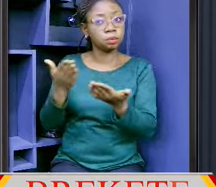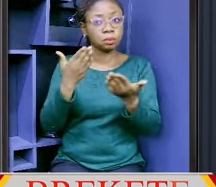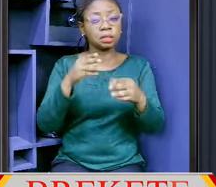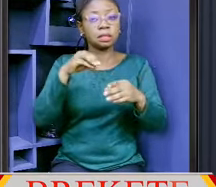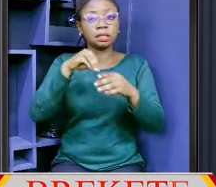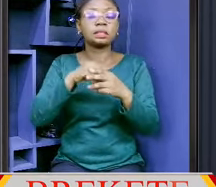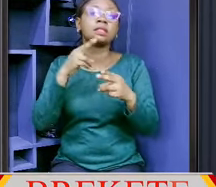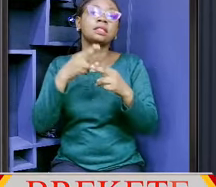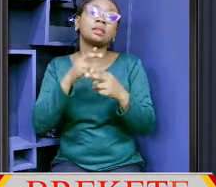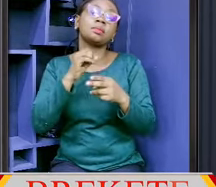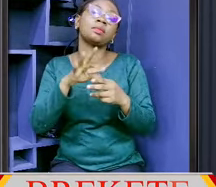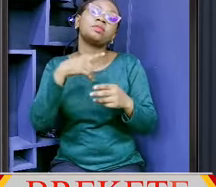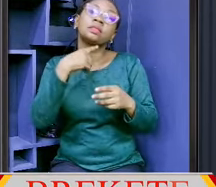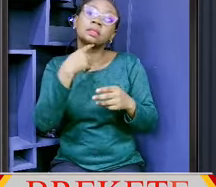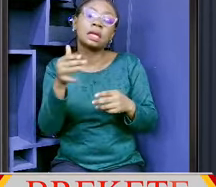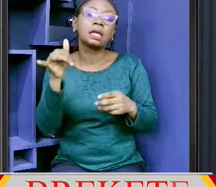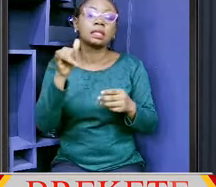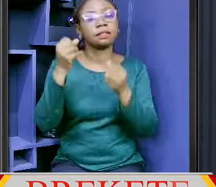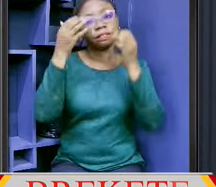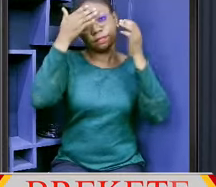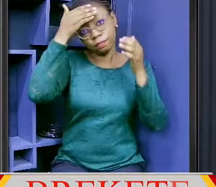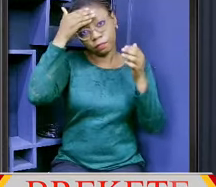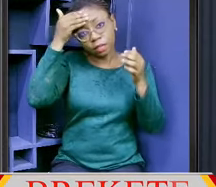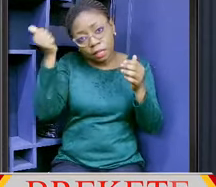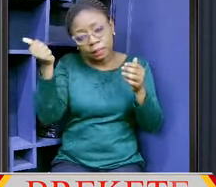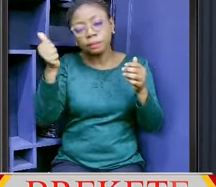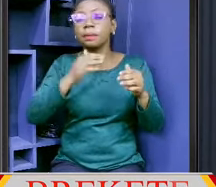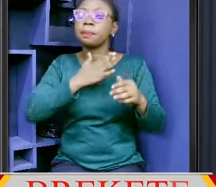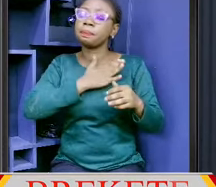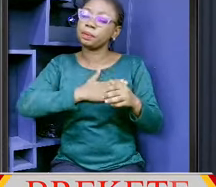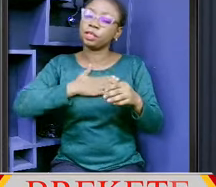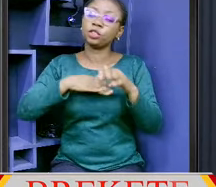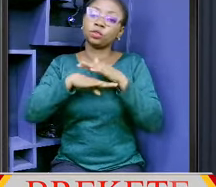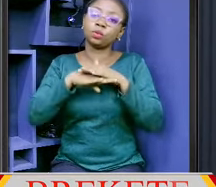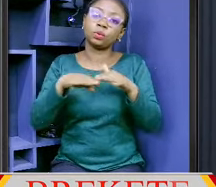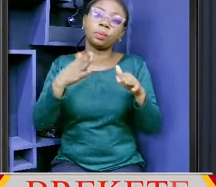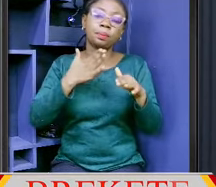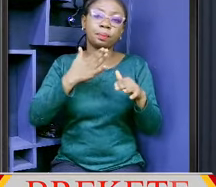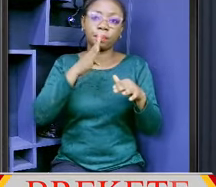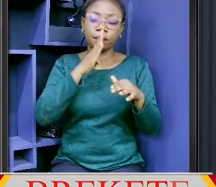forget. So make una know the vex for the scrutiny